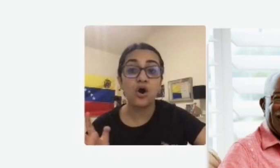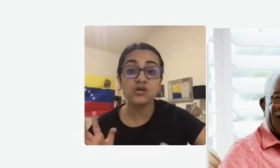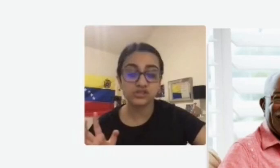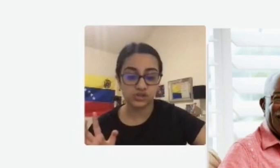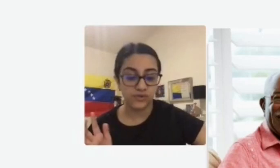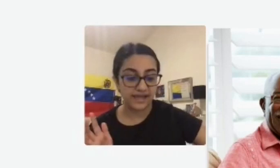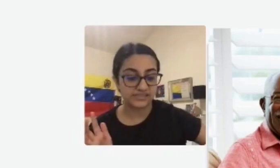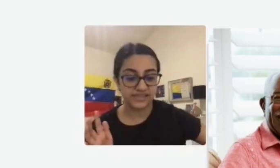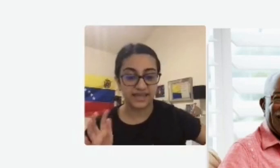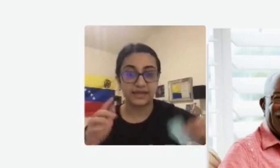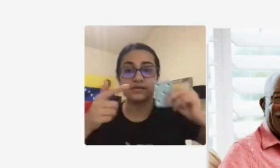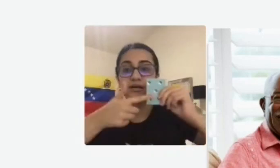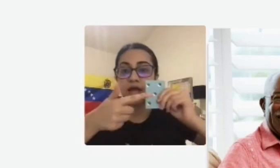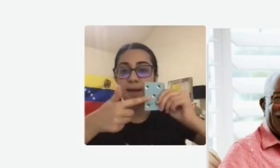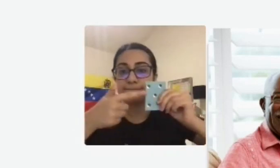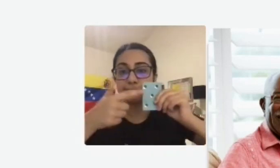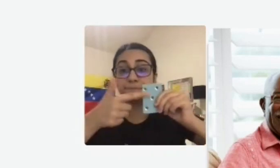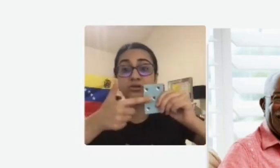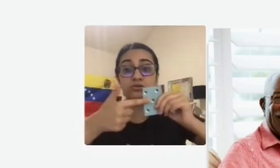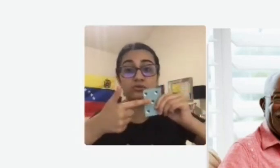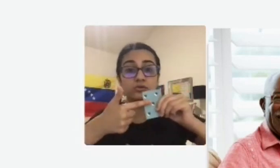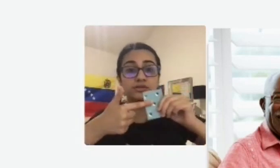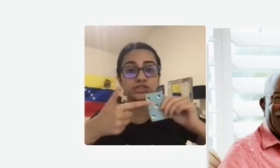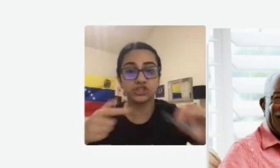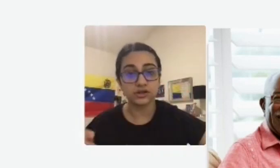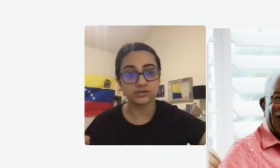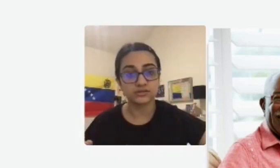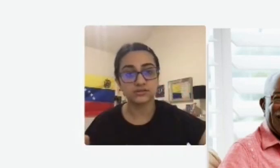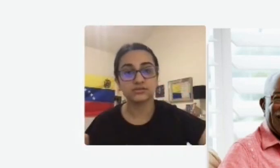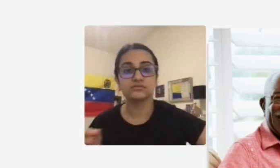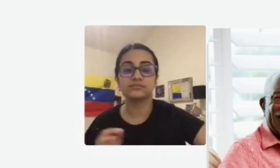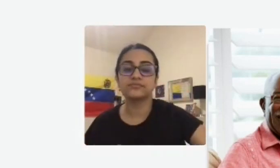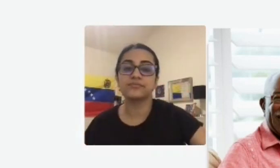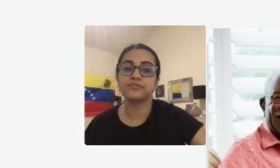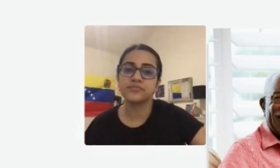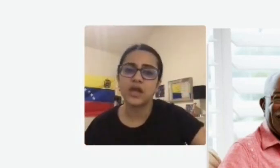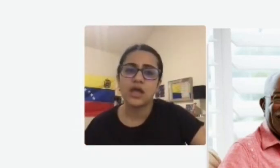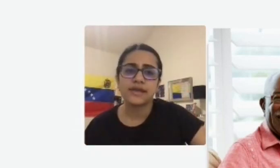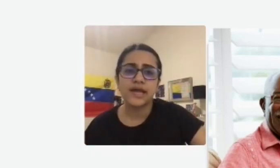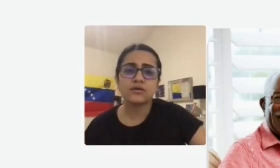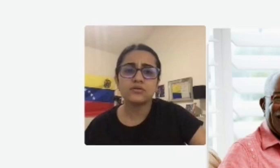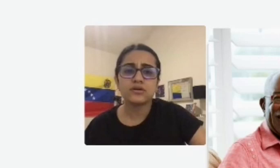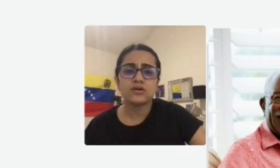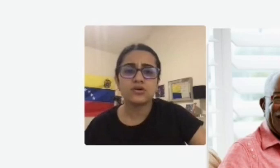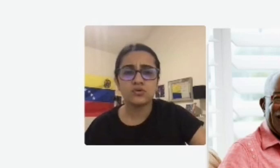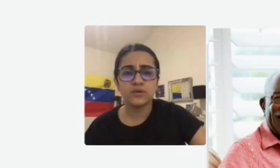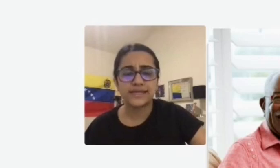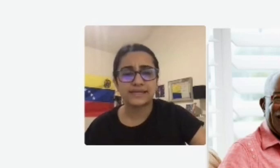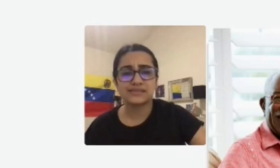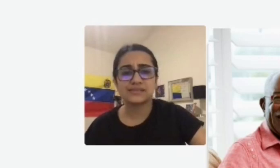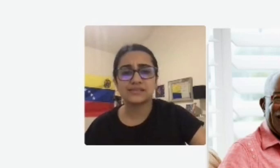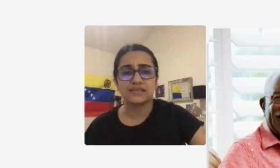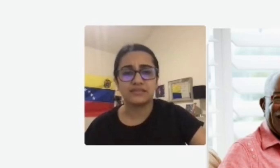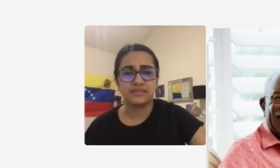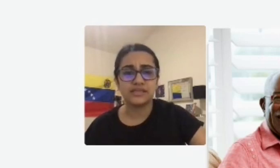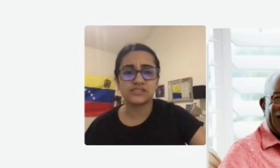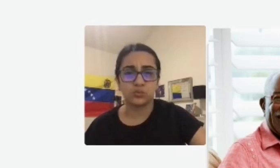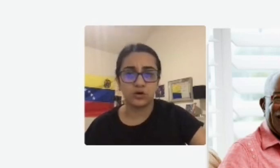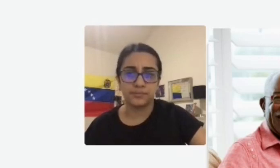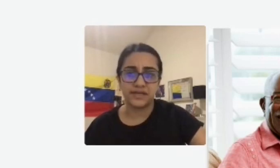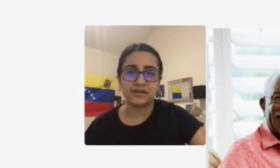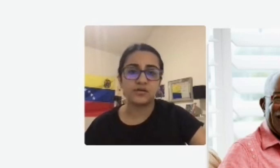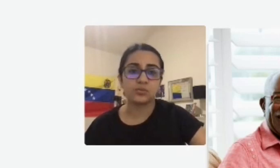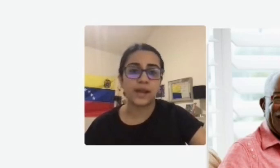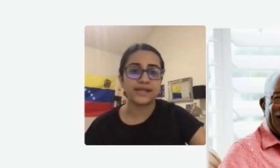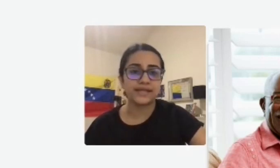here also has a blue shirt. Now, who is